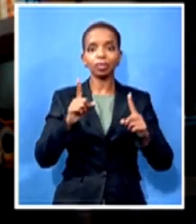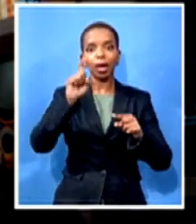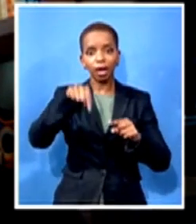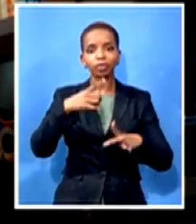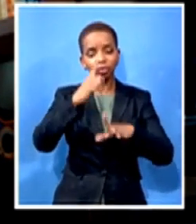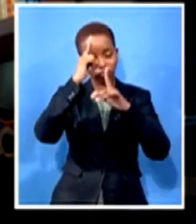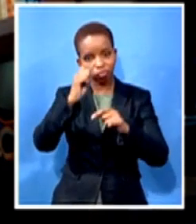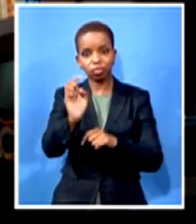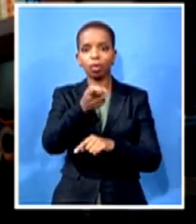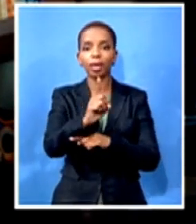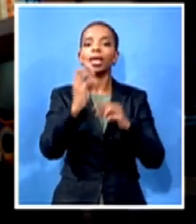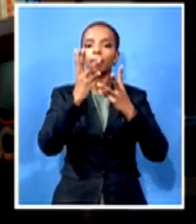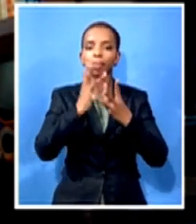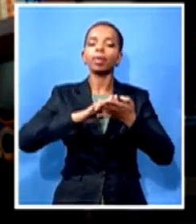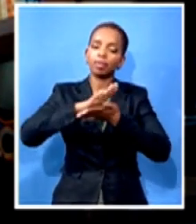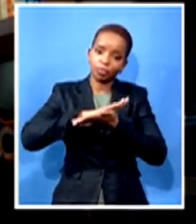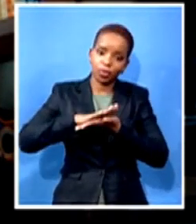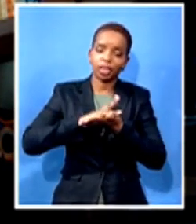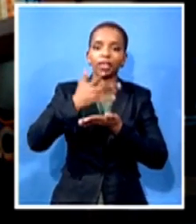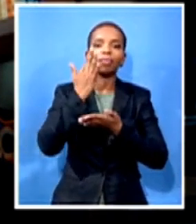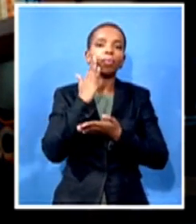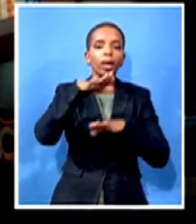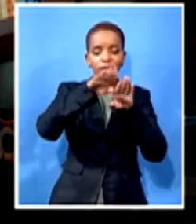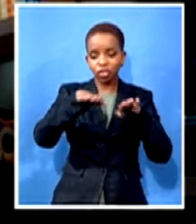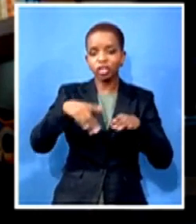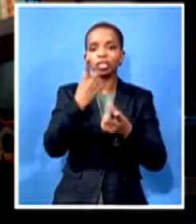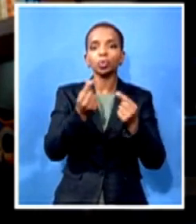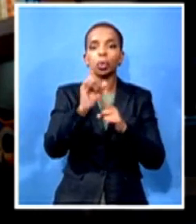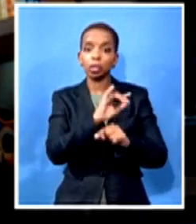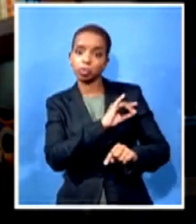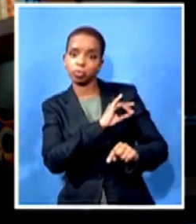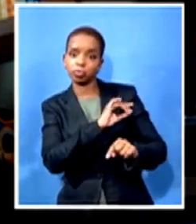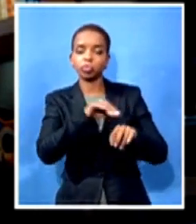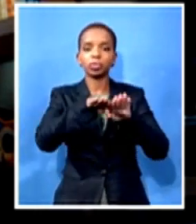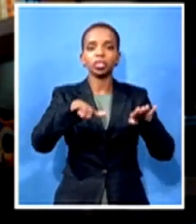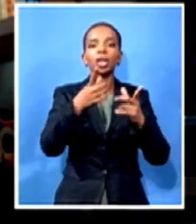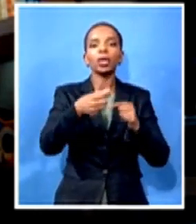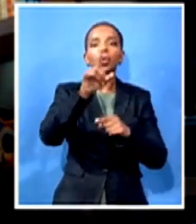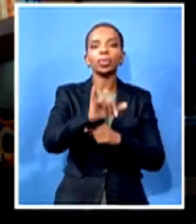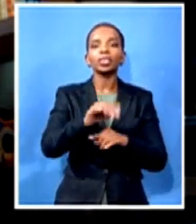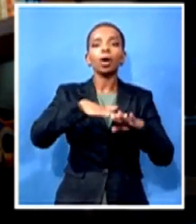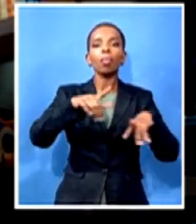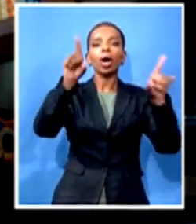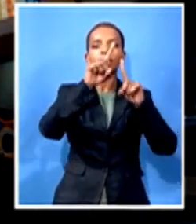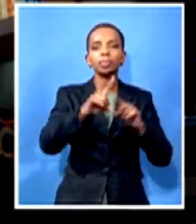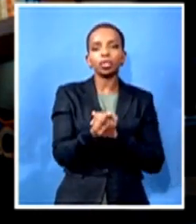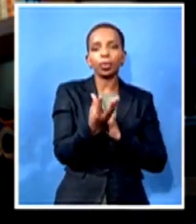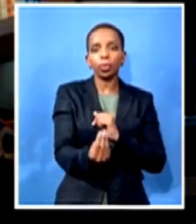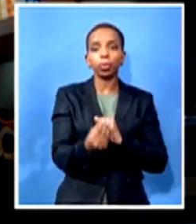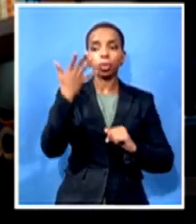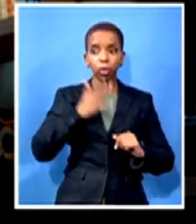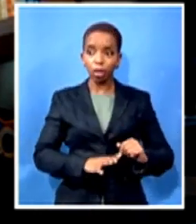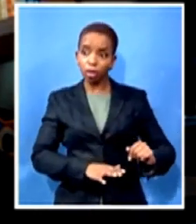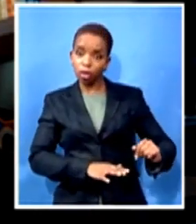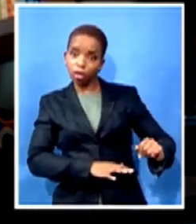purely because you can't really control your child if they're younger and tell them not to come in. As an example, one of the things that I'm doing